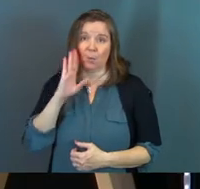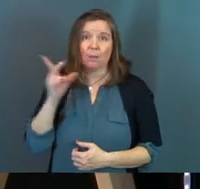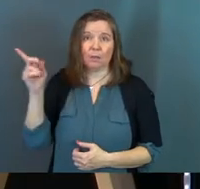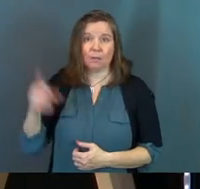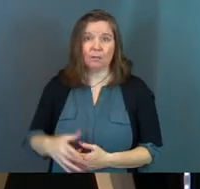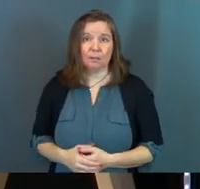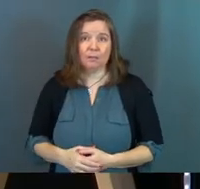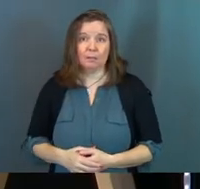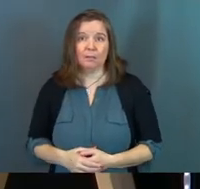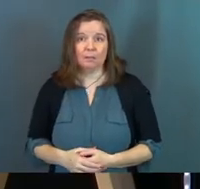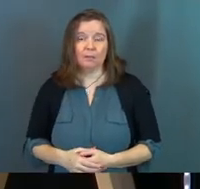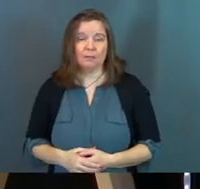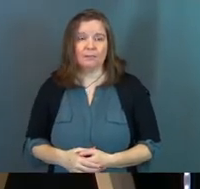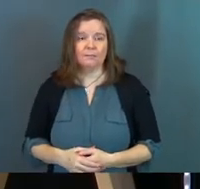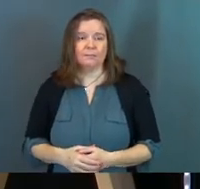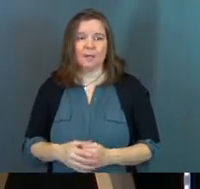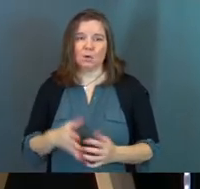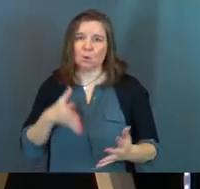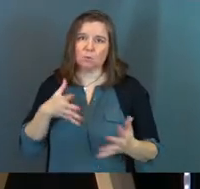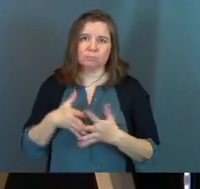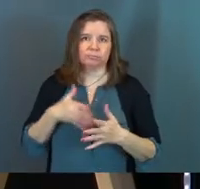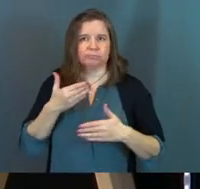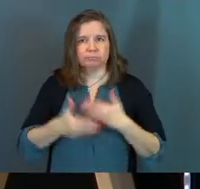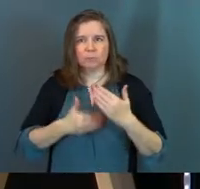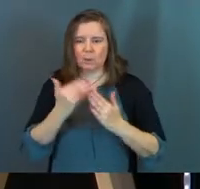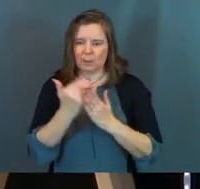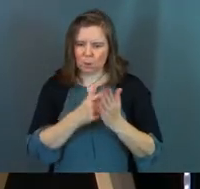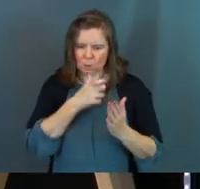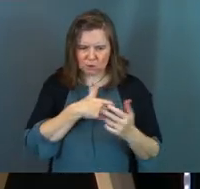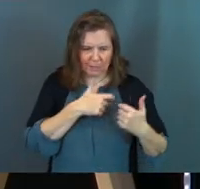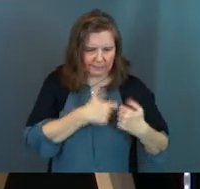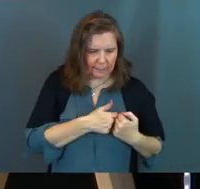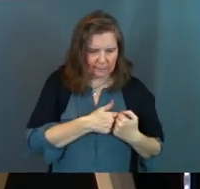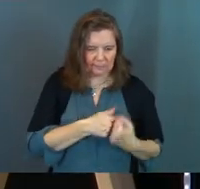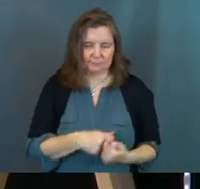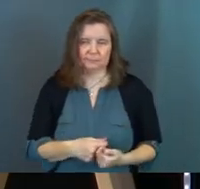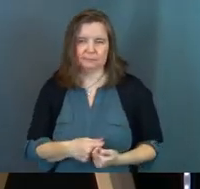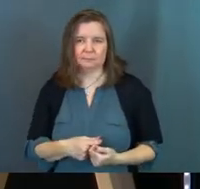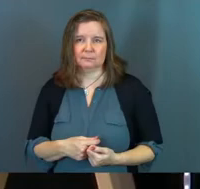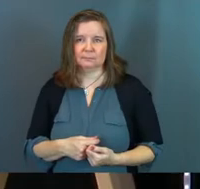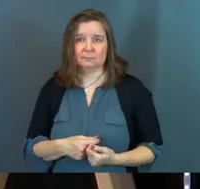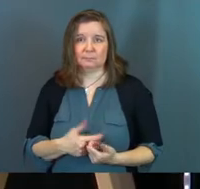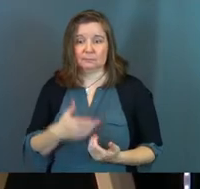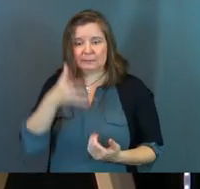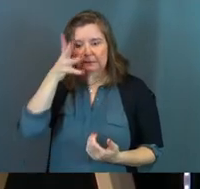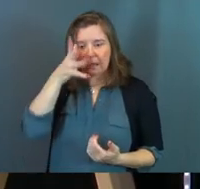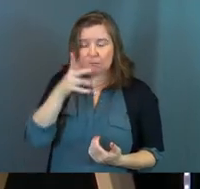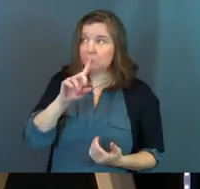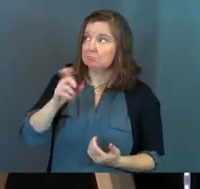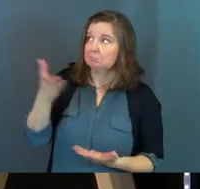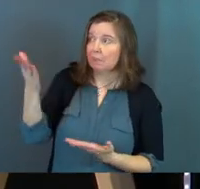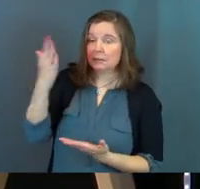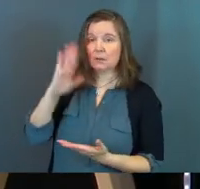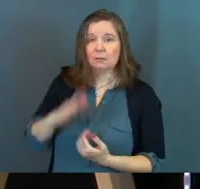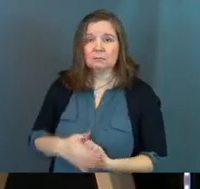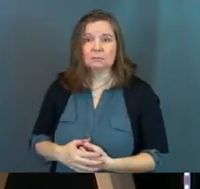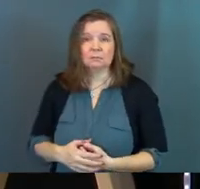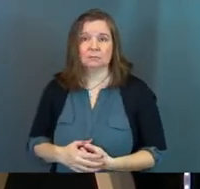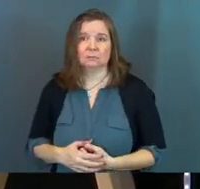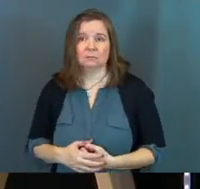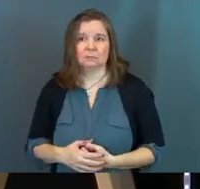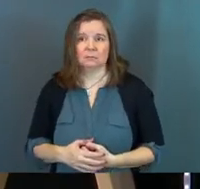will. And go right down through the list. Who should I date? Dad, ask God.